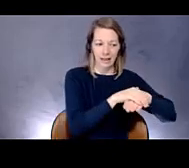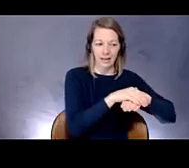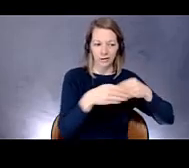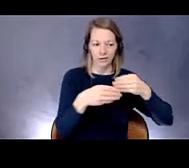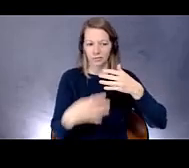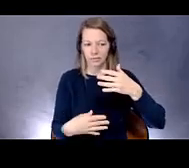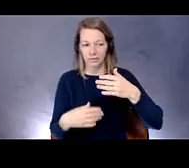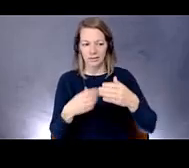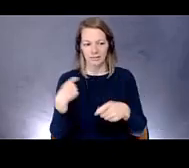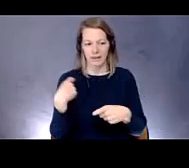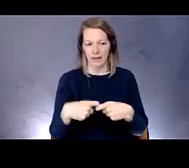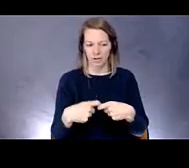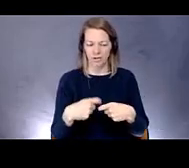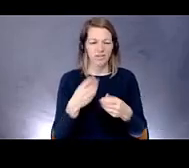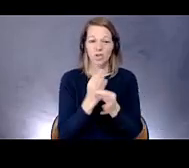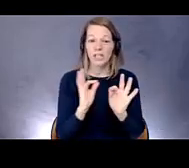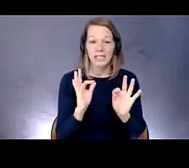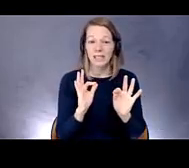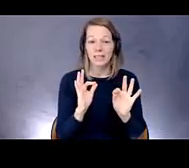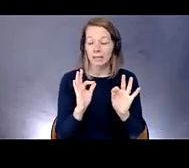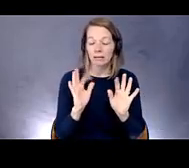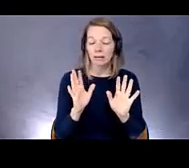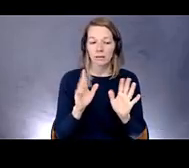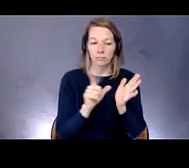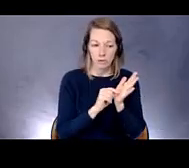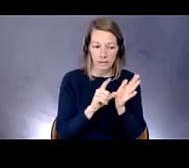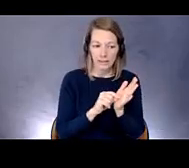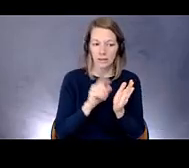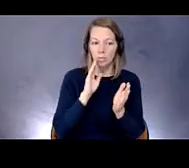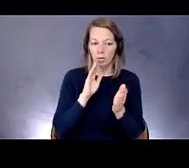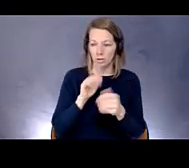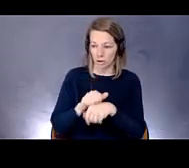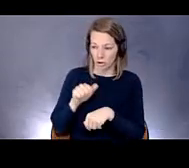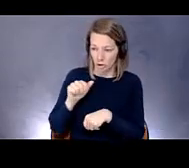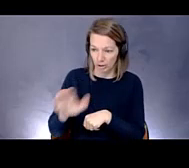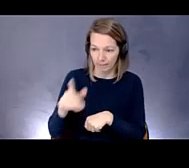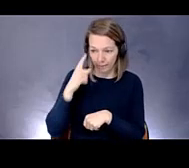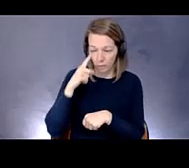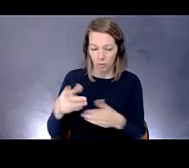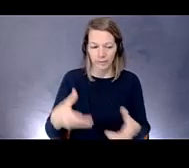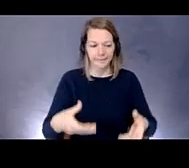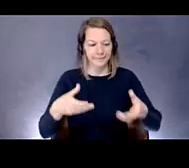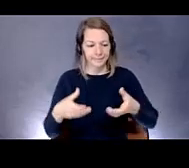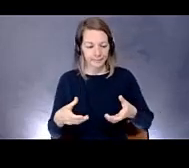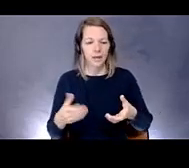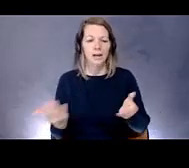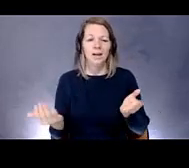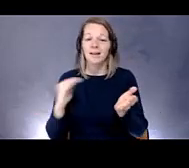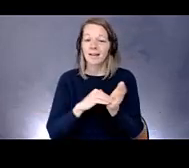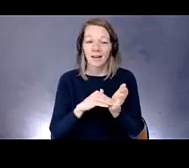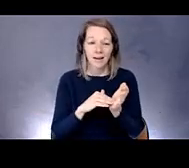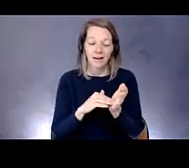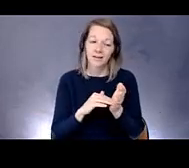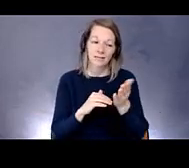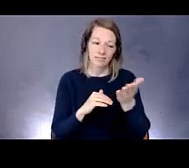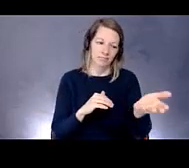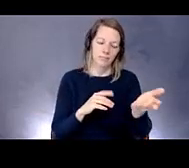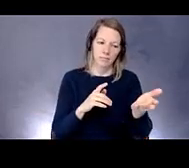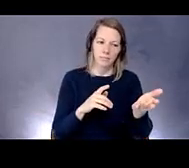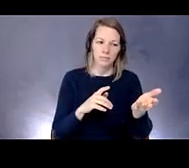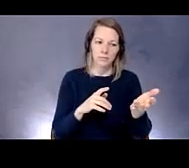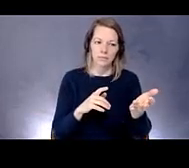We cover all of the costs of printing and shipping those for you. And these, again, are just a really